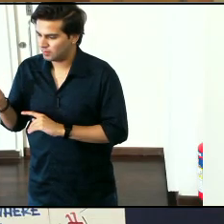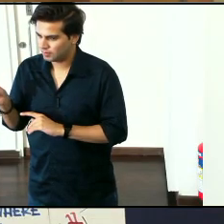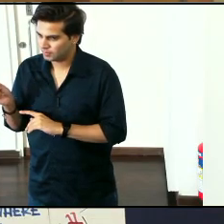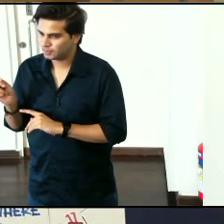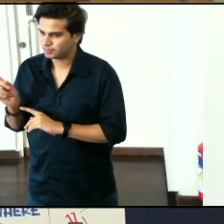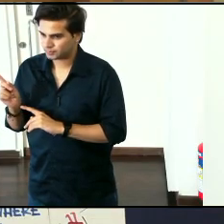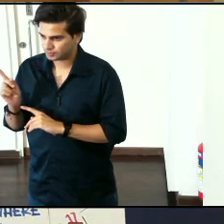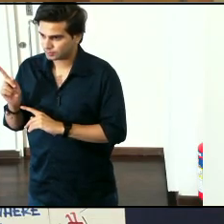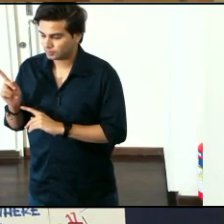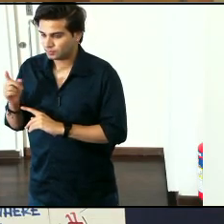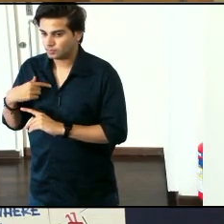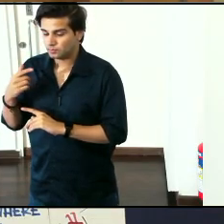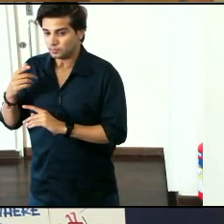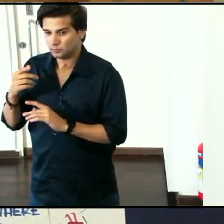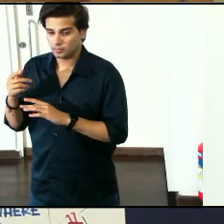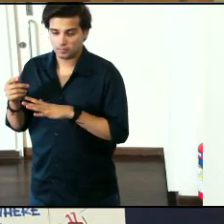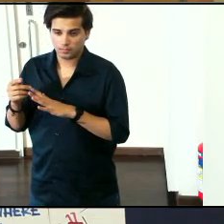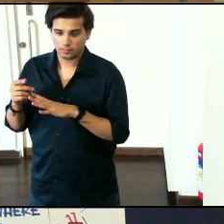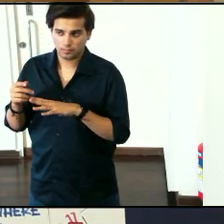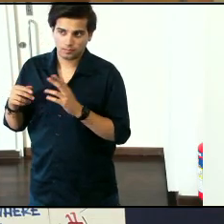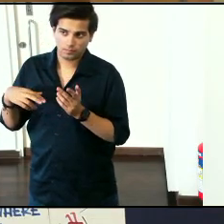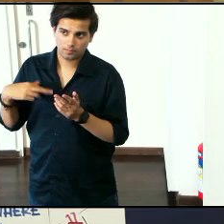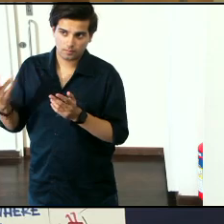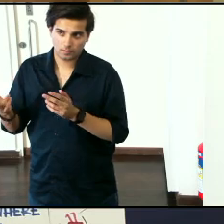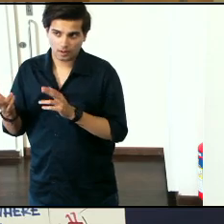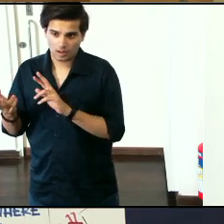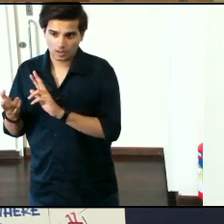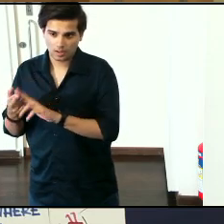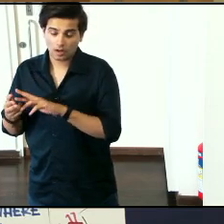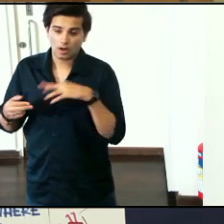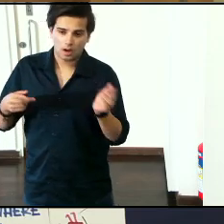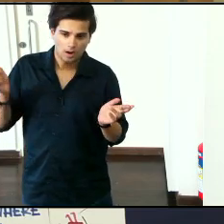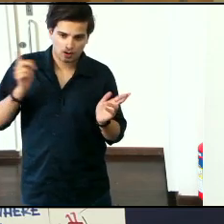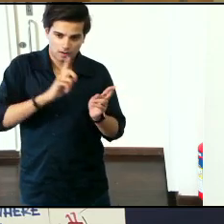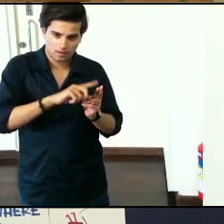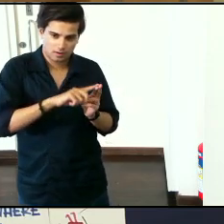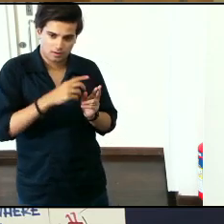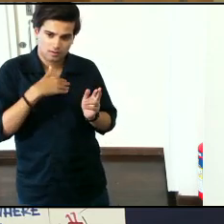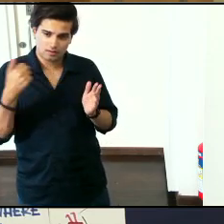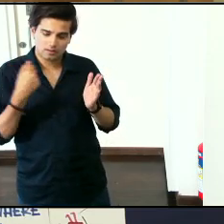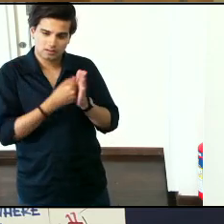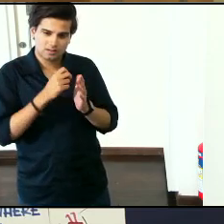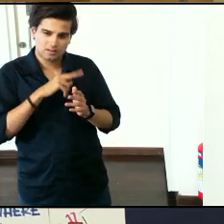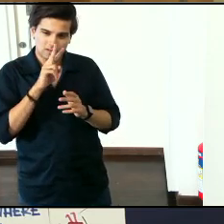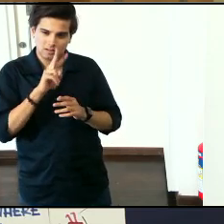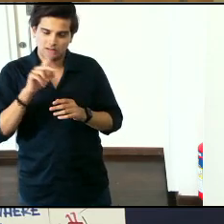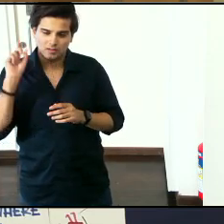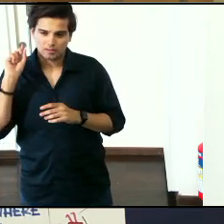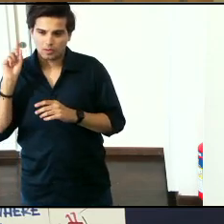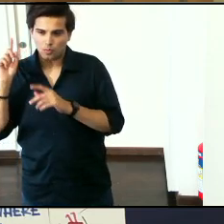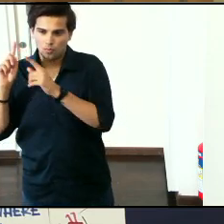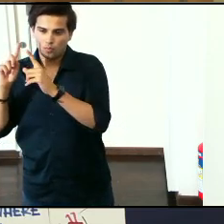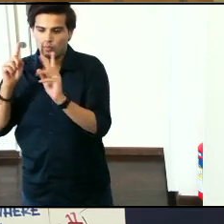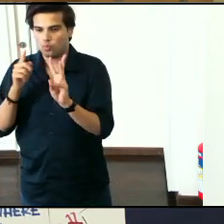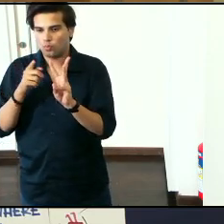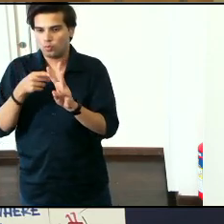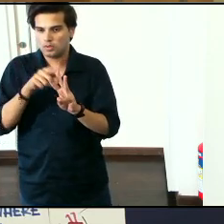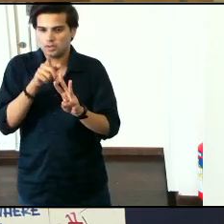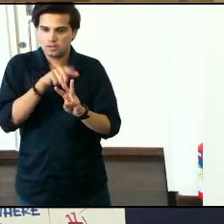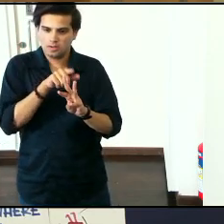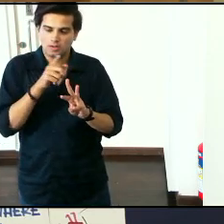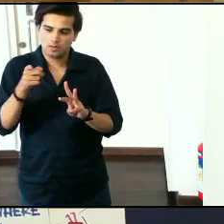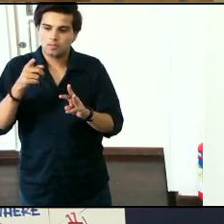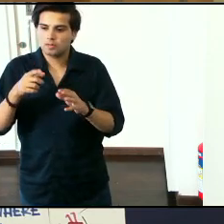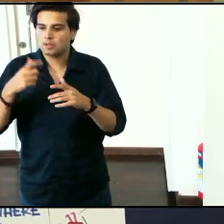the extreme right corner, the last poster there, is about the way in which the Internal Complaints